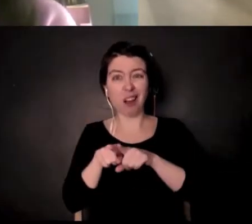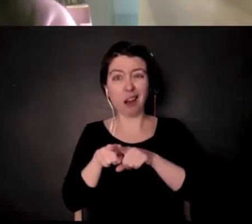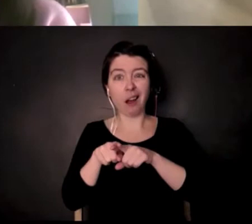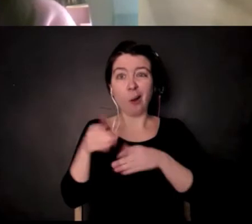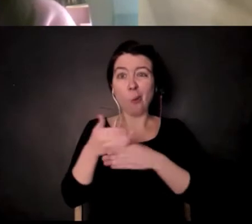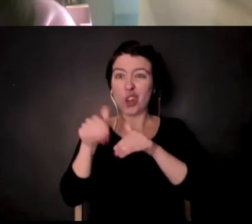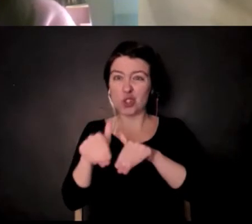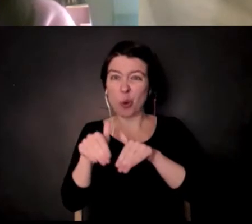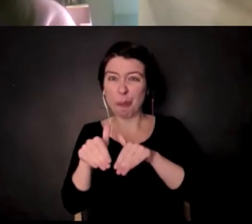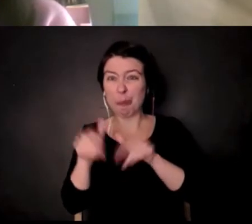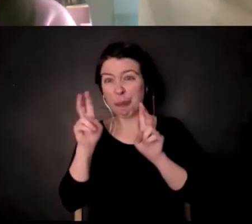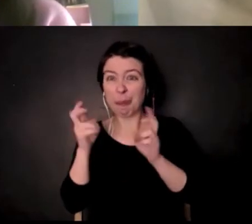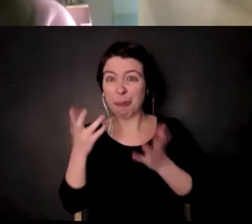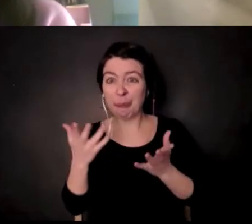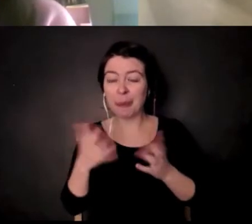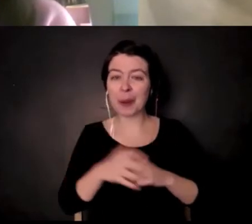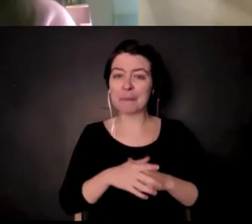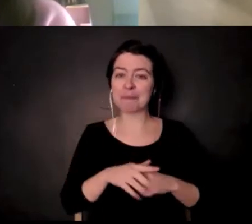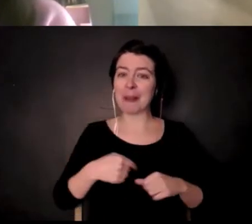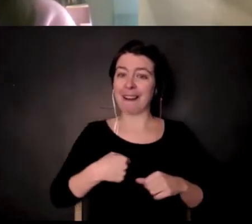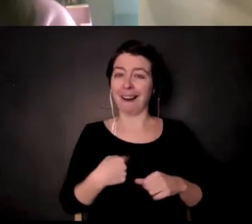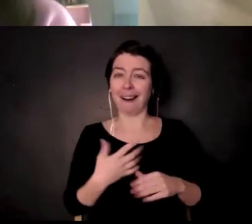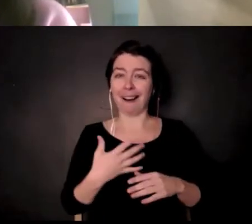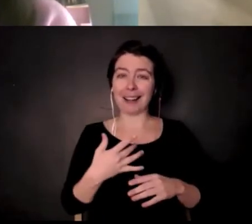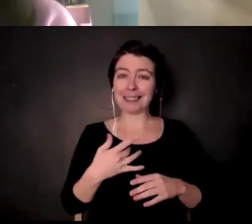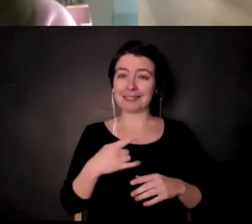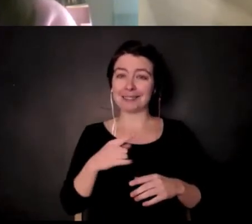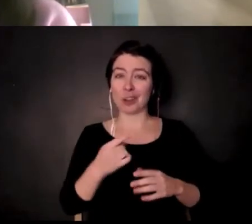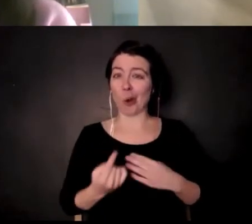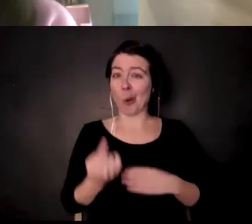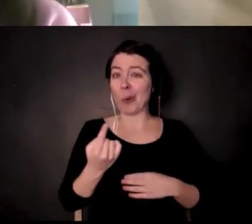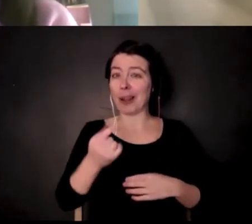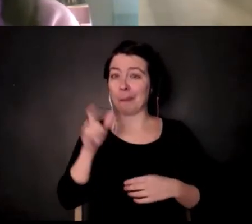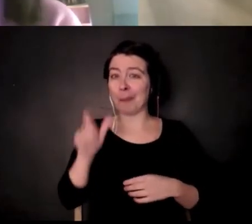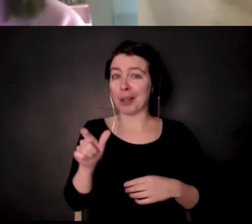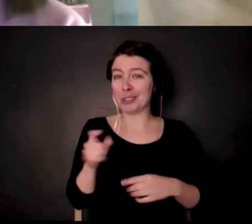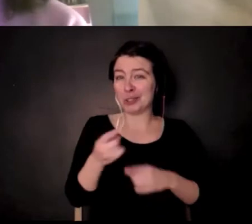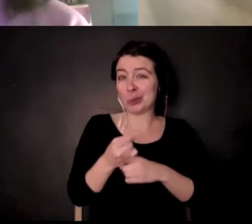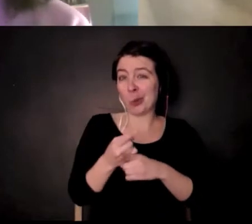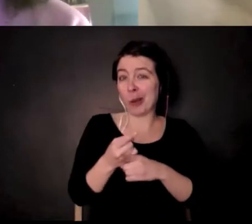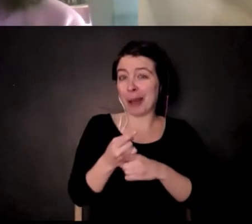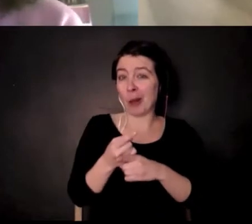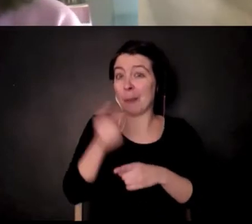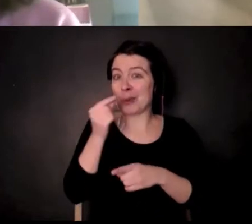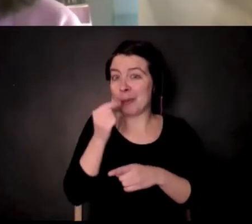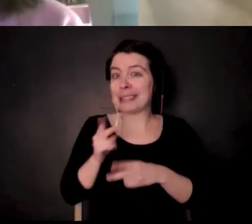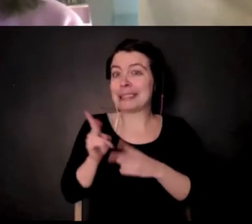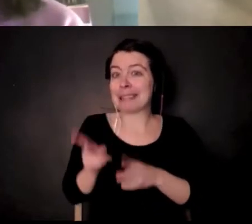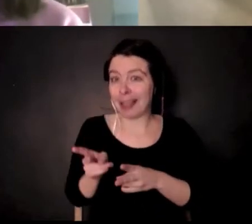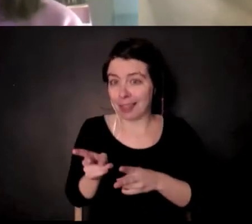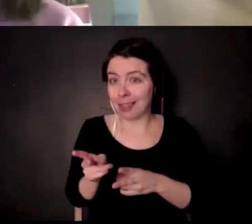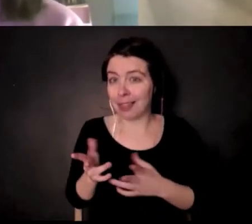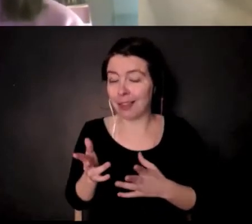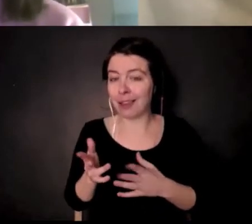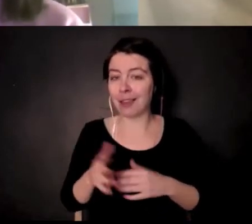practice in holding space and listening and bearing witness first and foremost in my home environment.